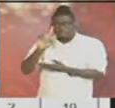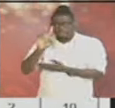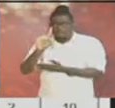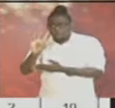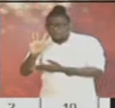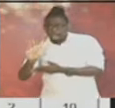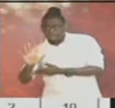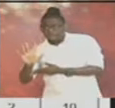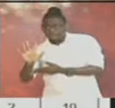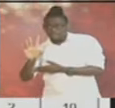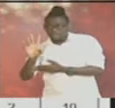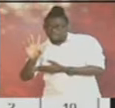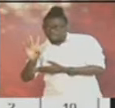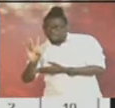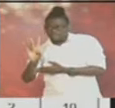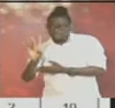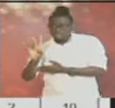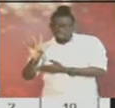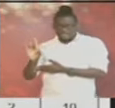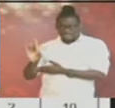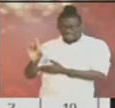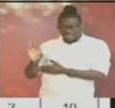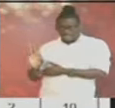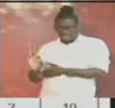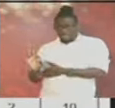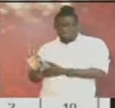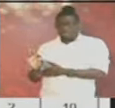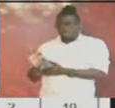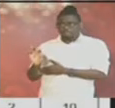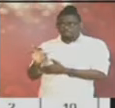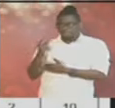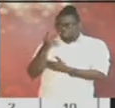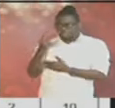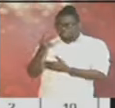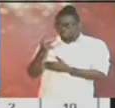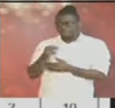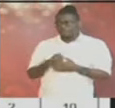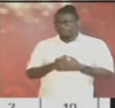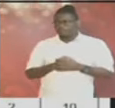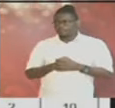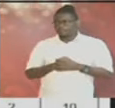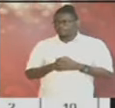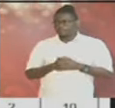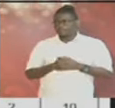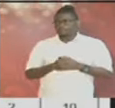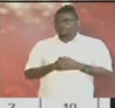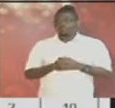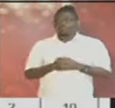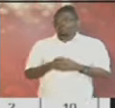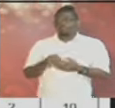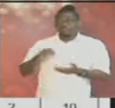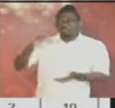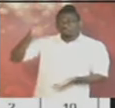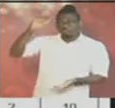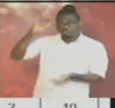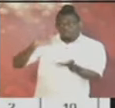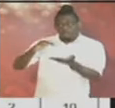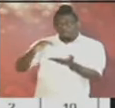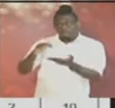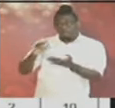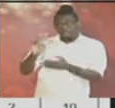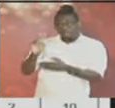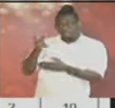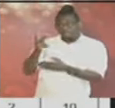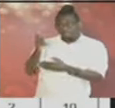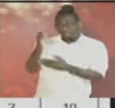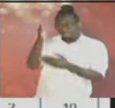of clusters as 11, 3, 2, and 10 respectively. So we would have seen a dip in the middle. So we would have seen less clusters, and again, the